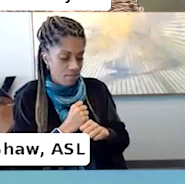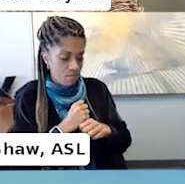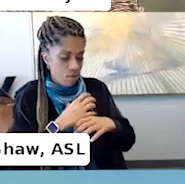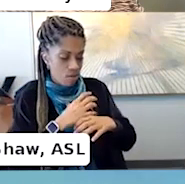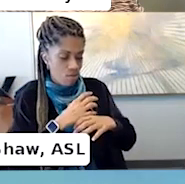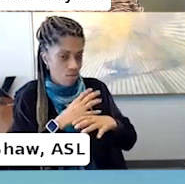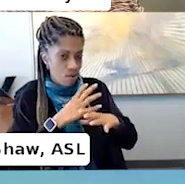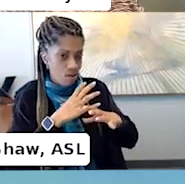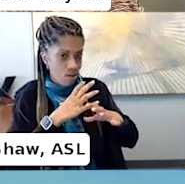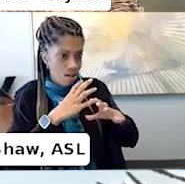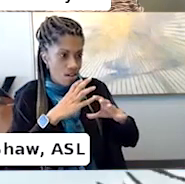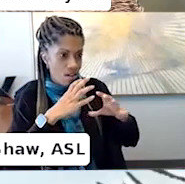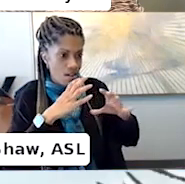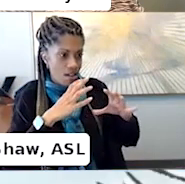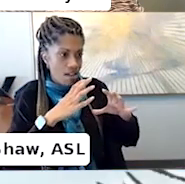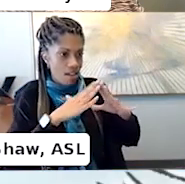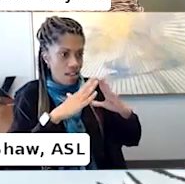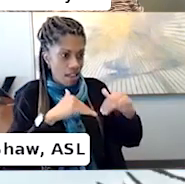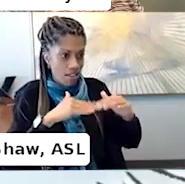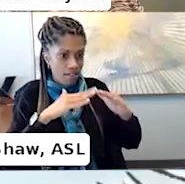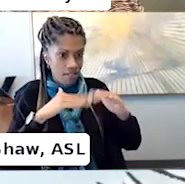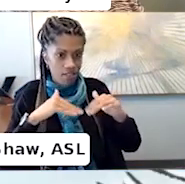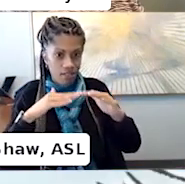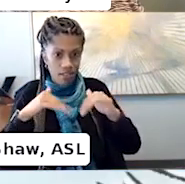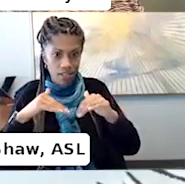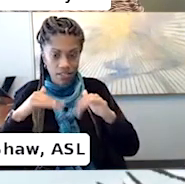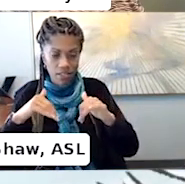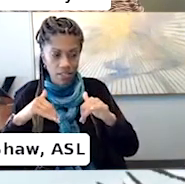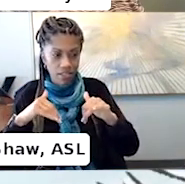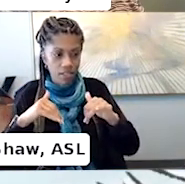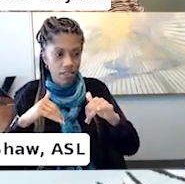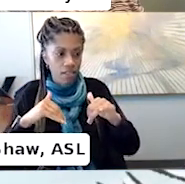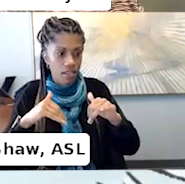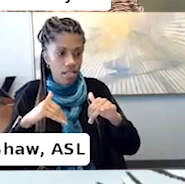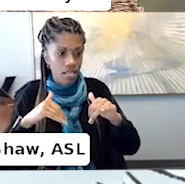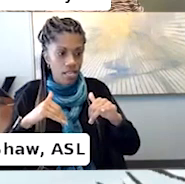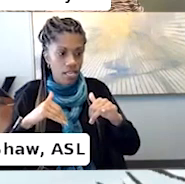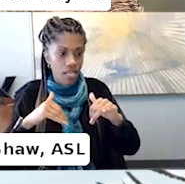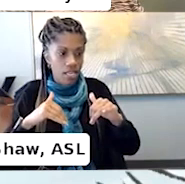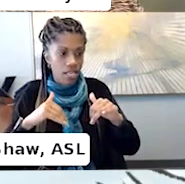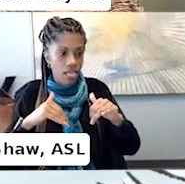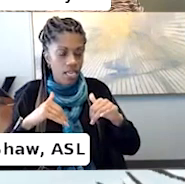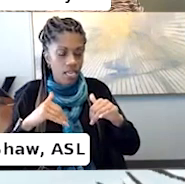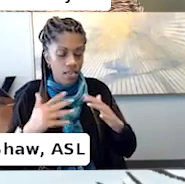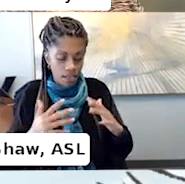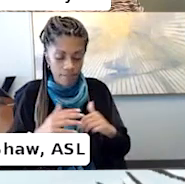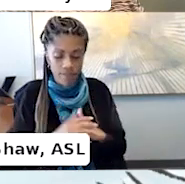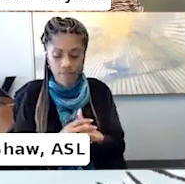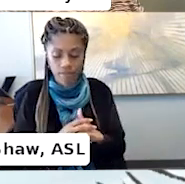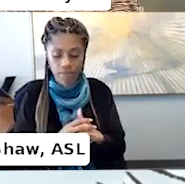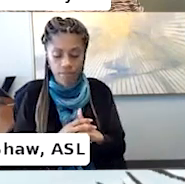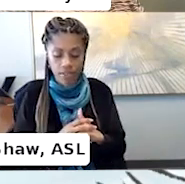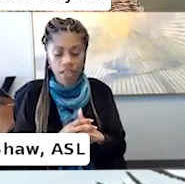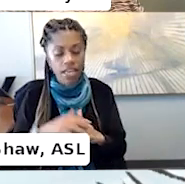household by household. Before I was renovating homes, but to take it deeper, to renovate